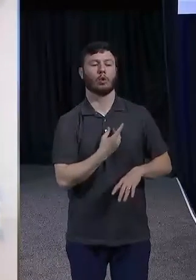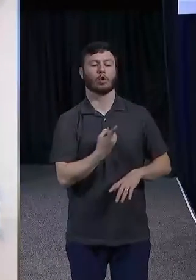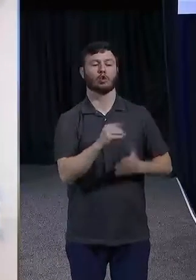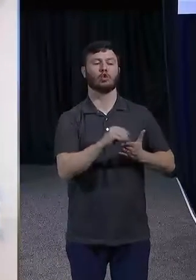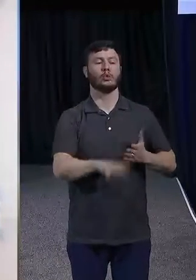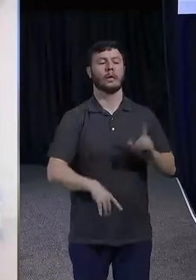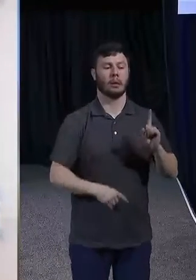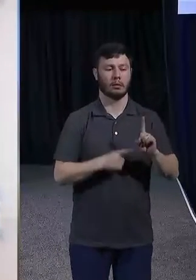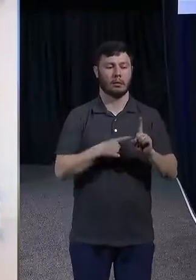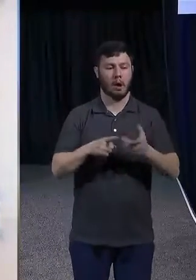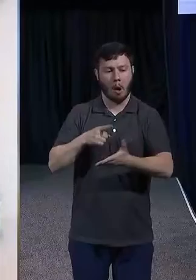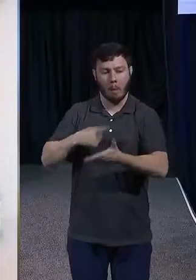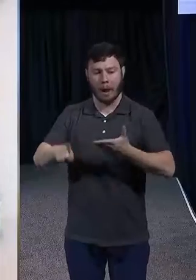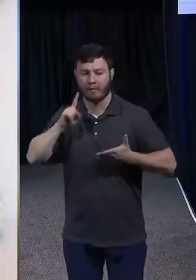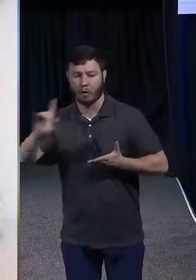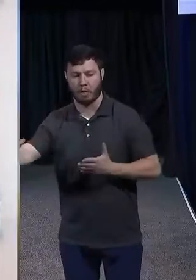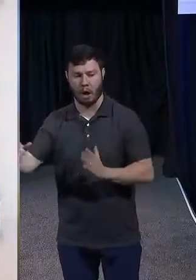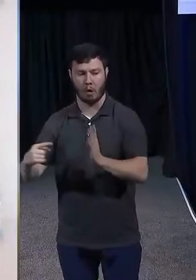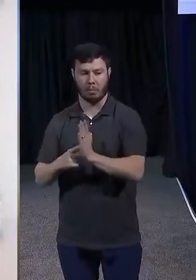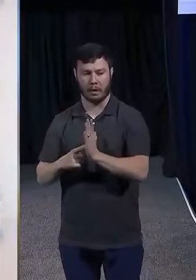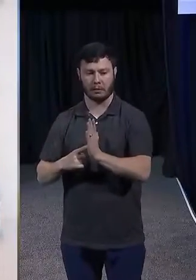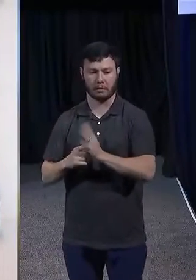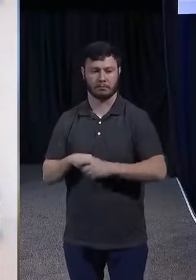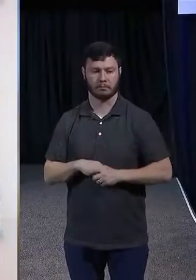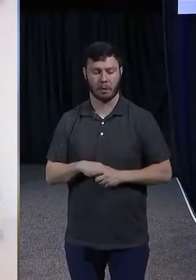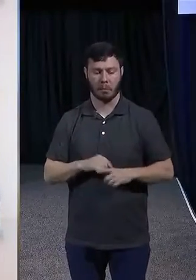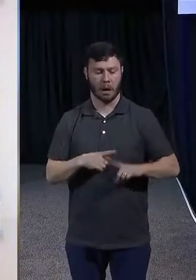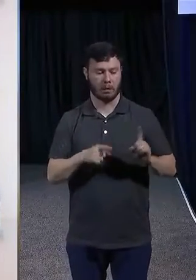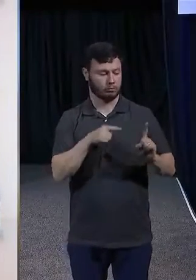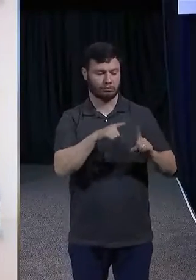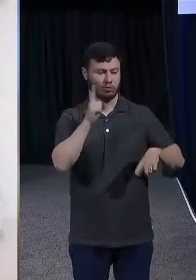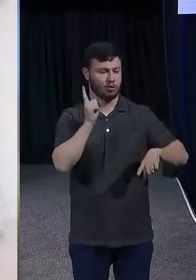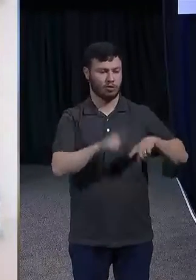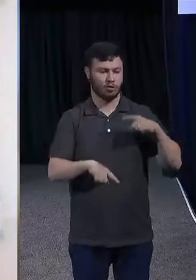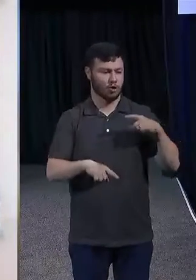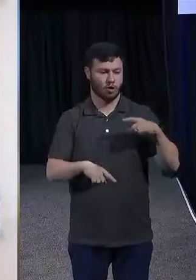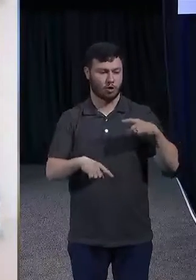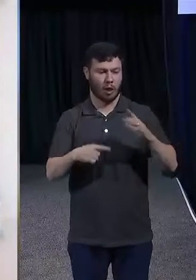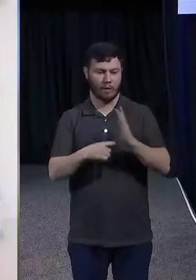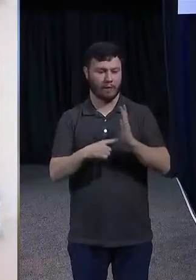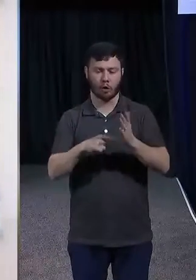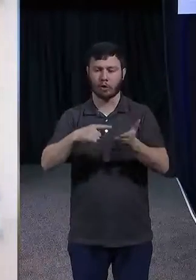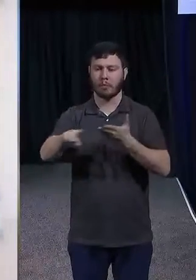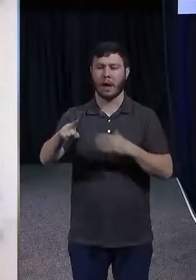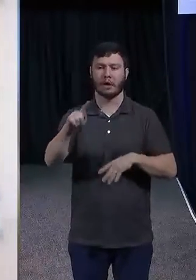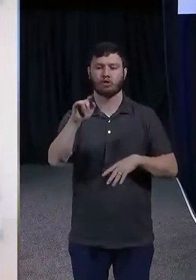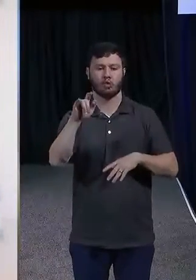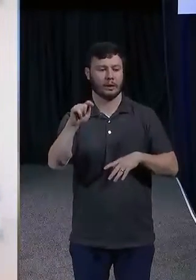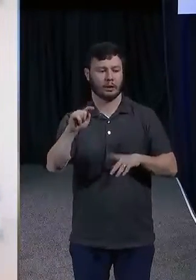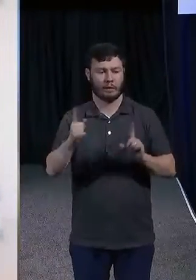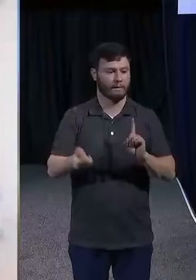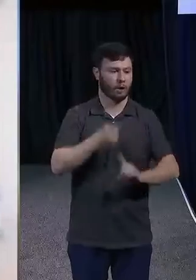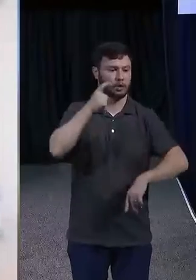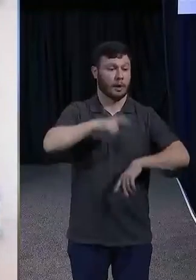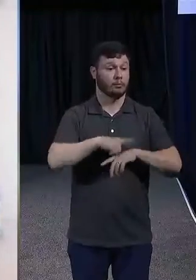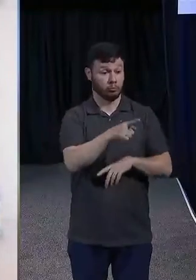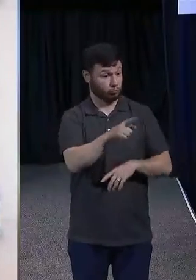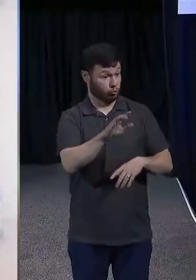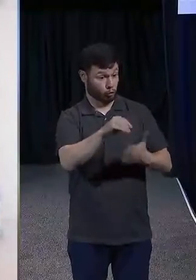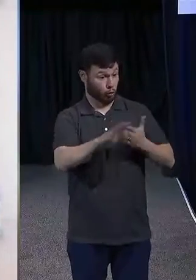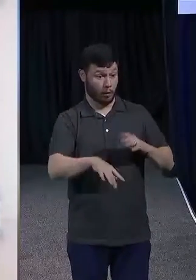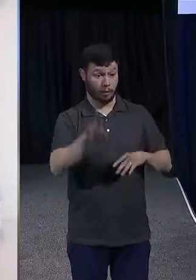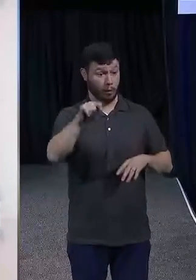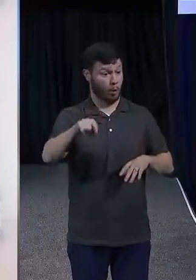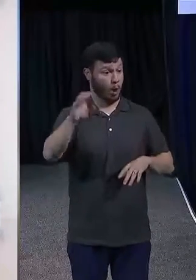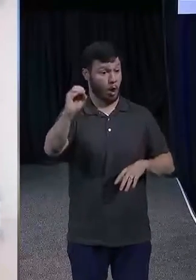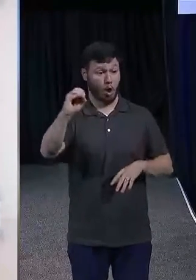paid the expenses and could not afford to pay tuition. For the first time, she was a 4.0 student.